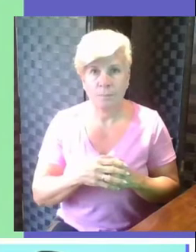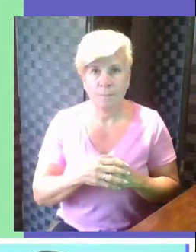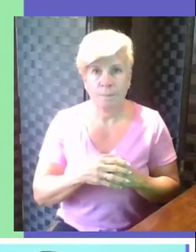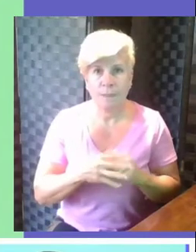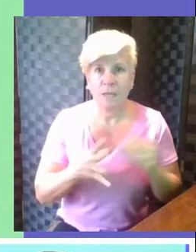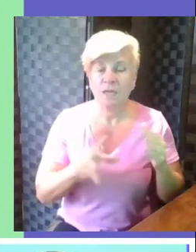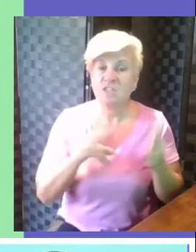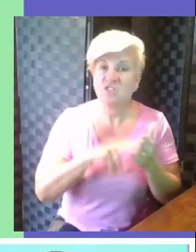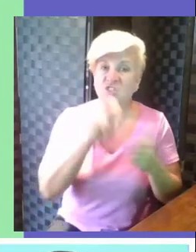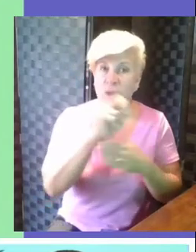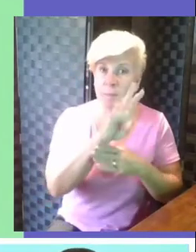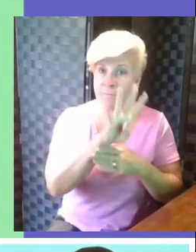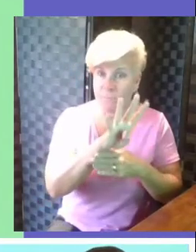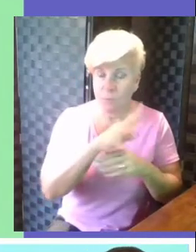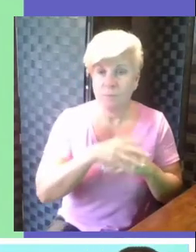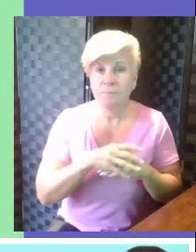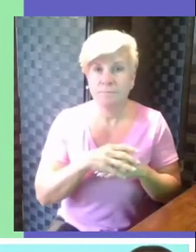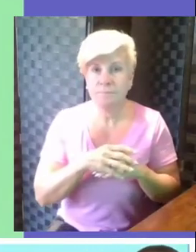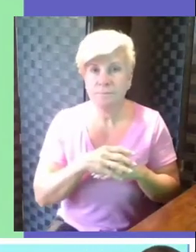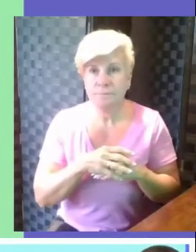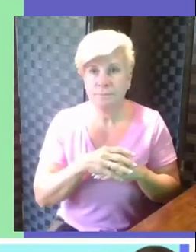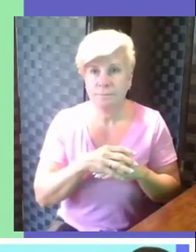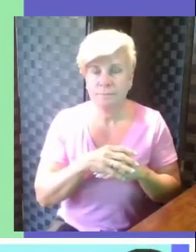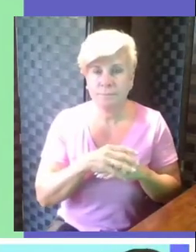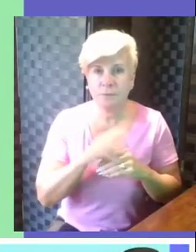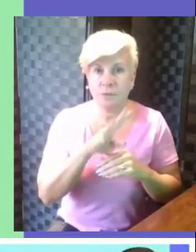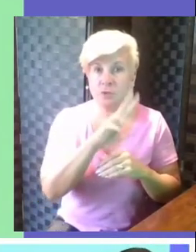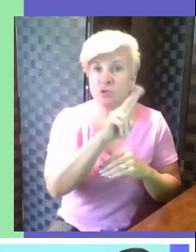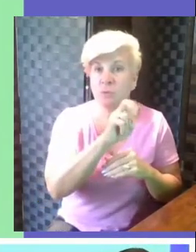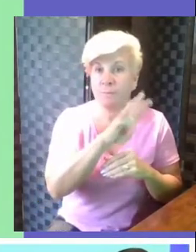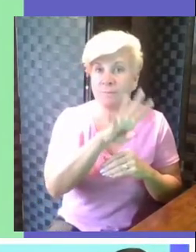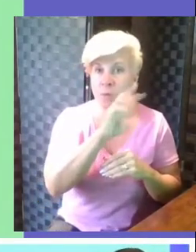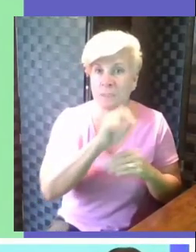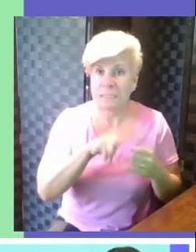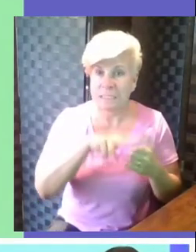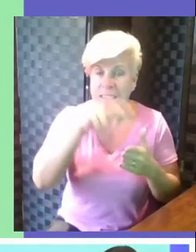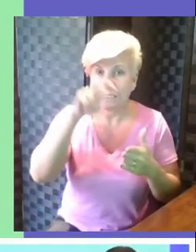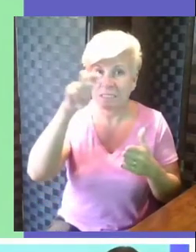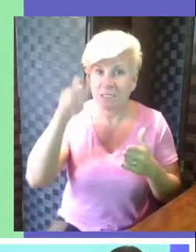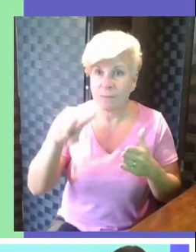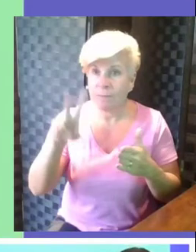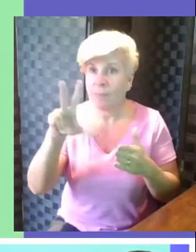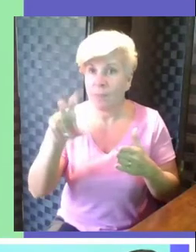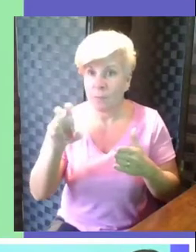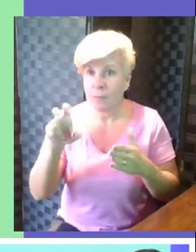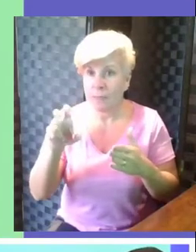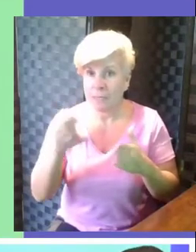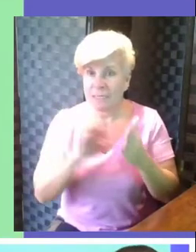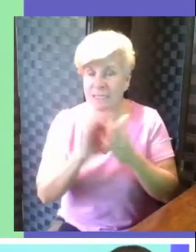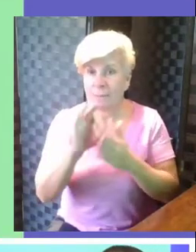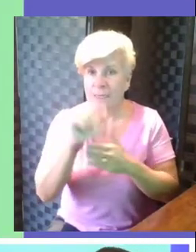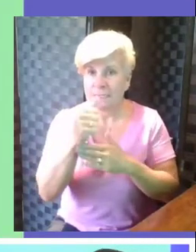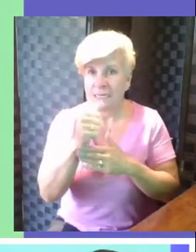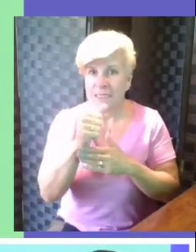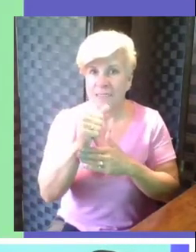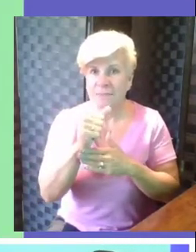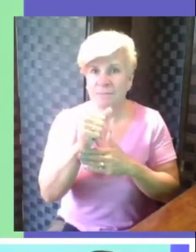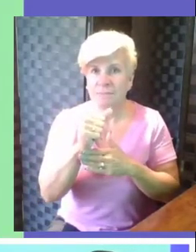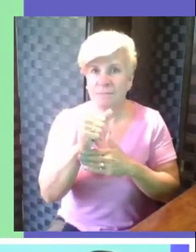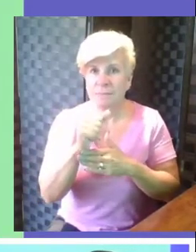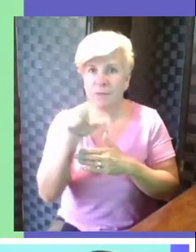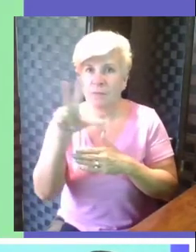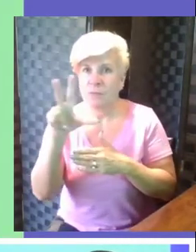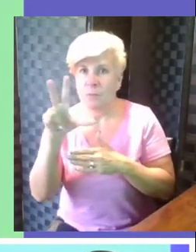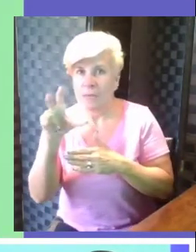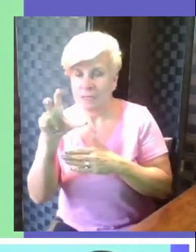to make a jump of 4. Now I'm going to go from 240 to 300. Let's count by 10s. Remember, I'm trying to get